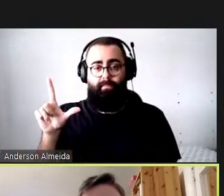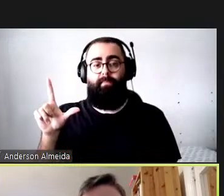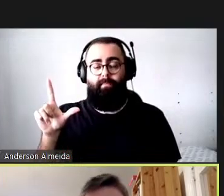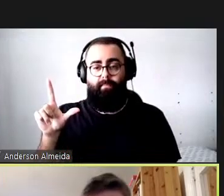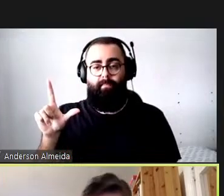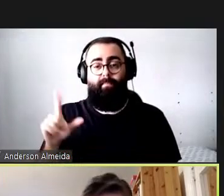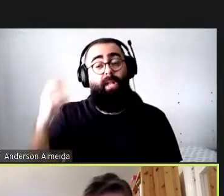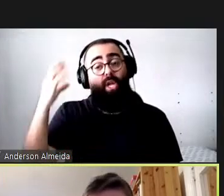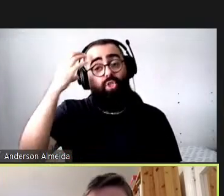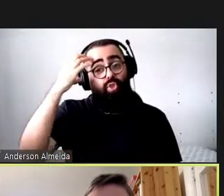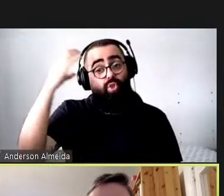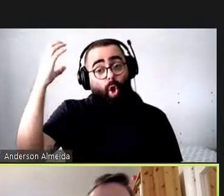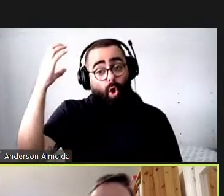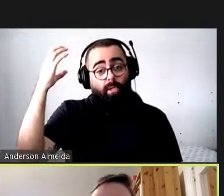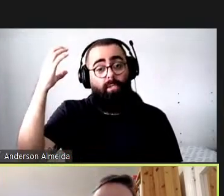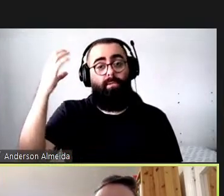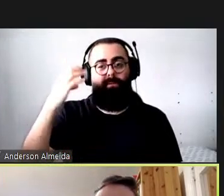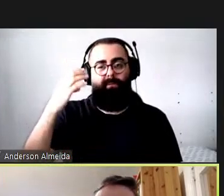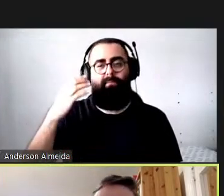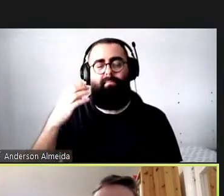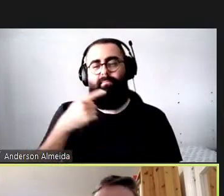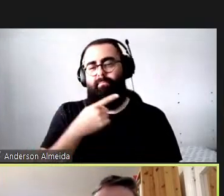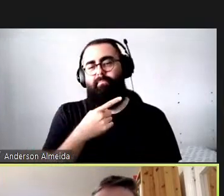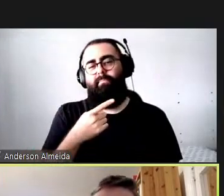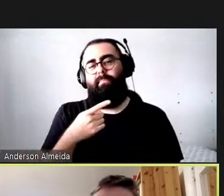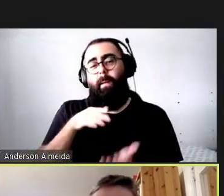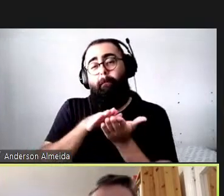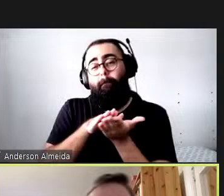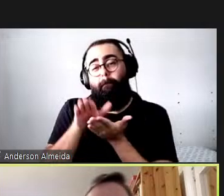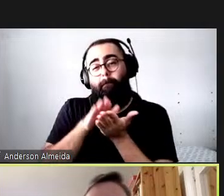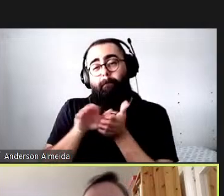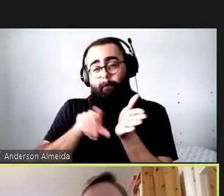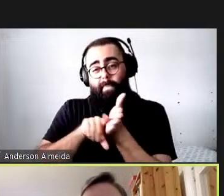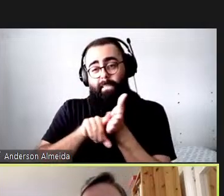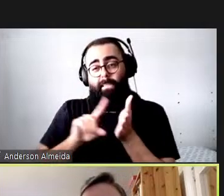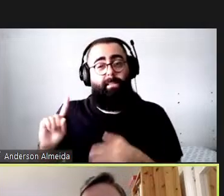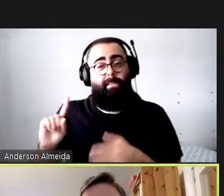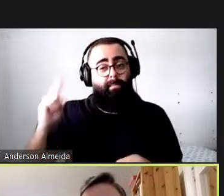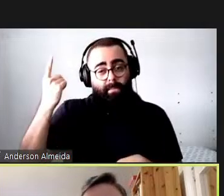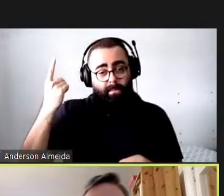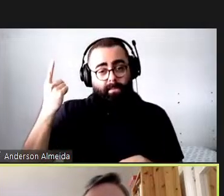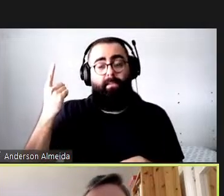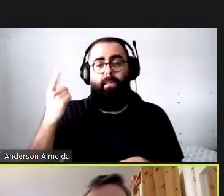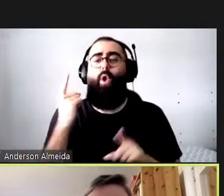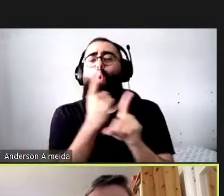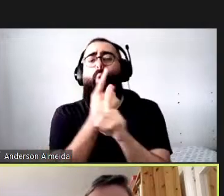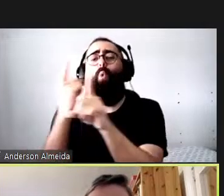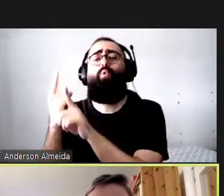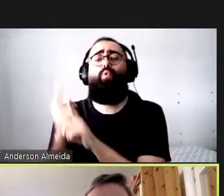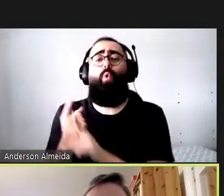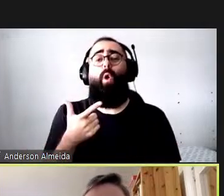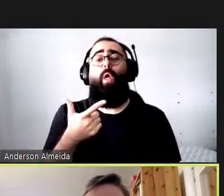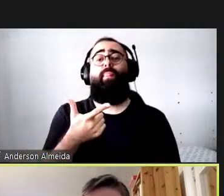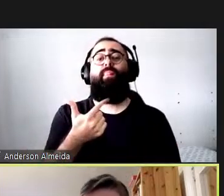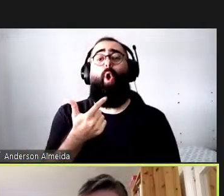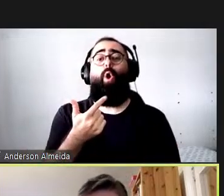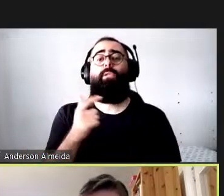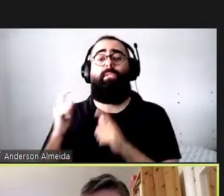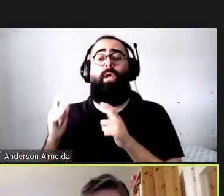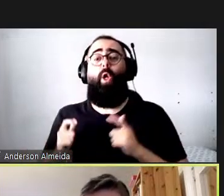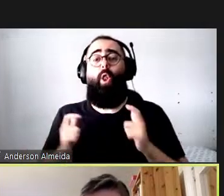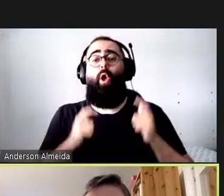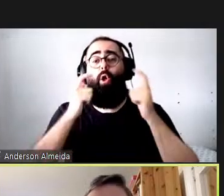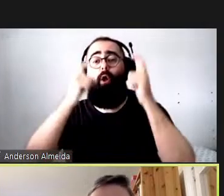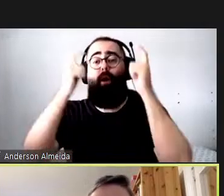Stokoe, in his original research, identified what he thought were 12 contrastive locations